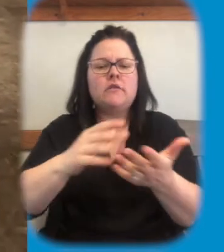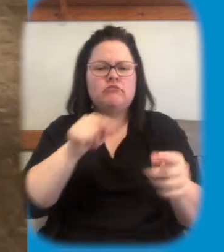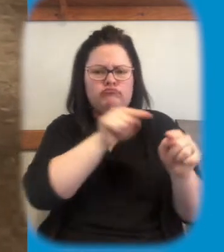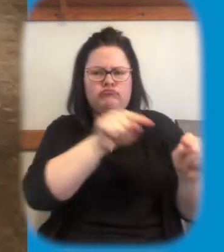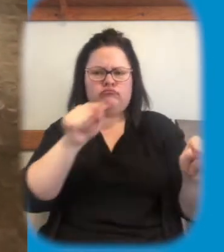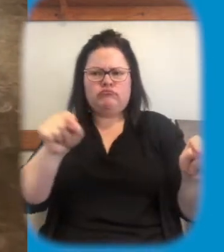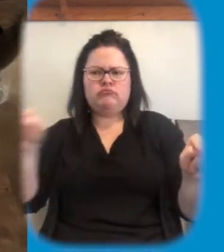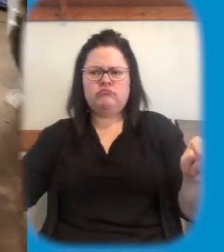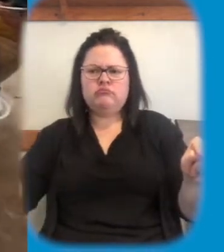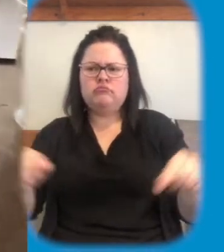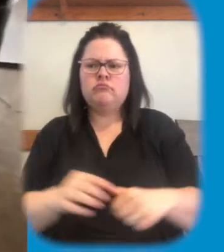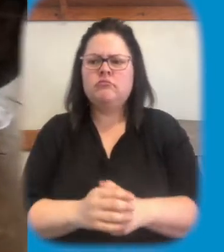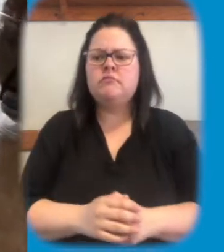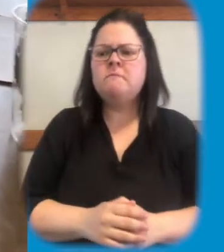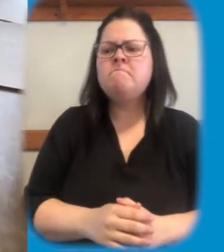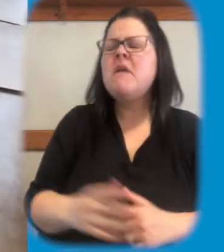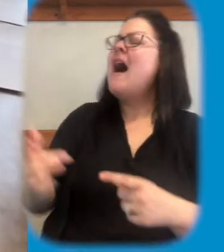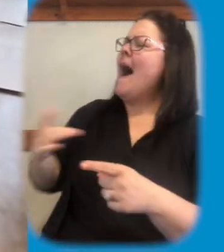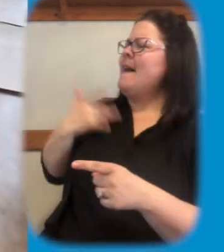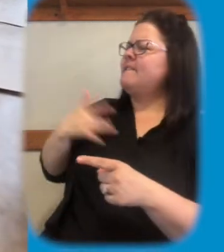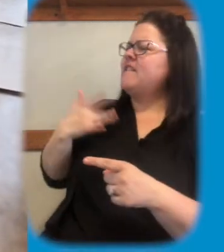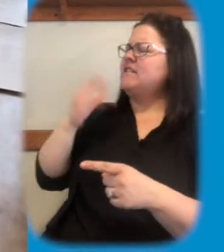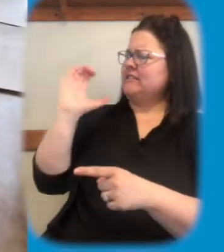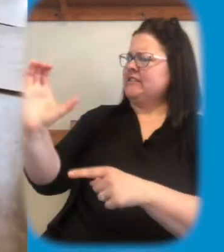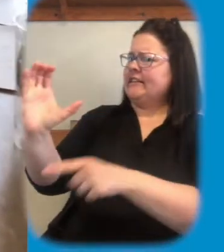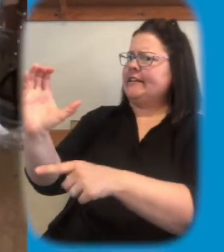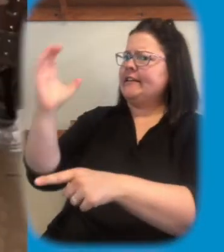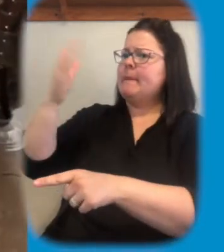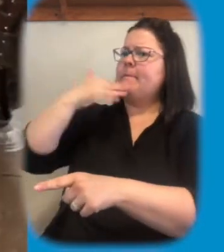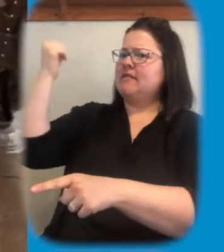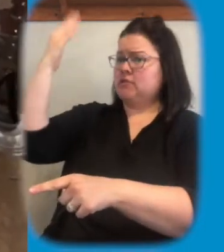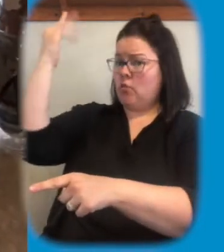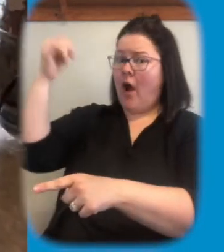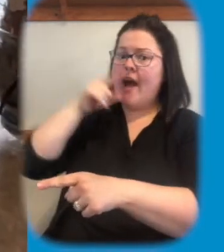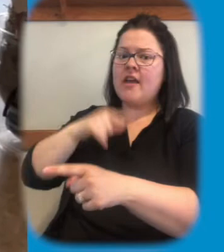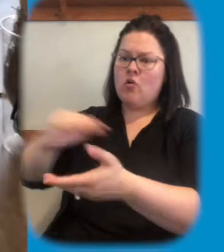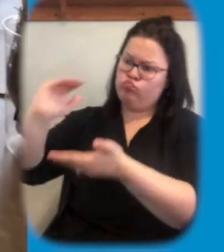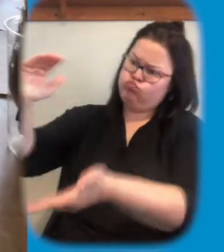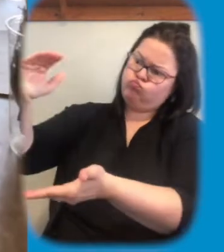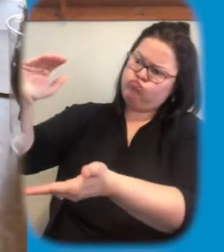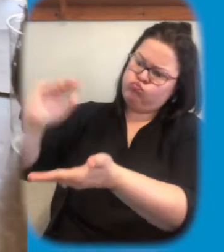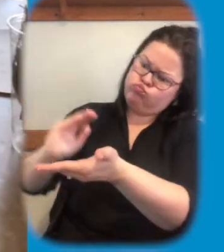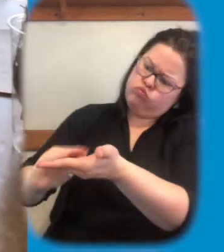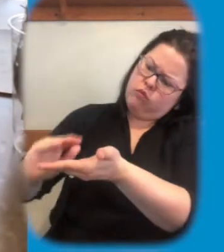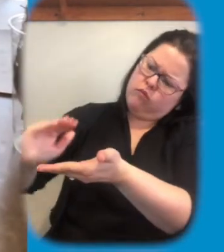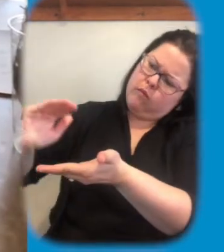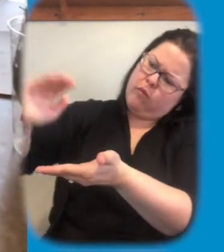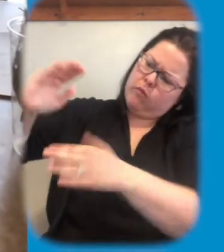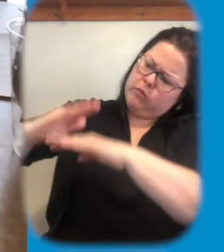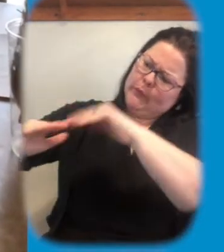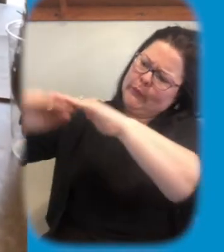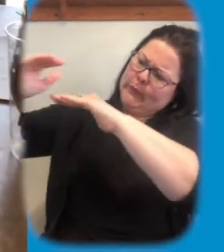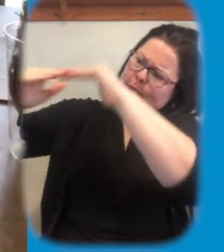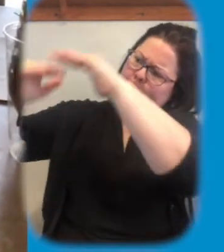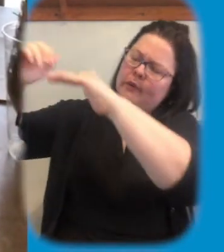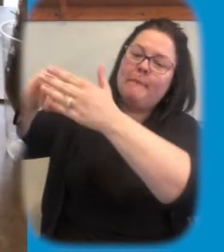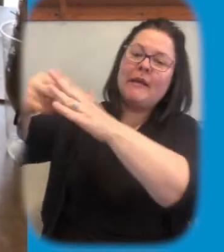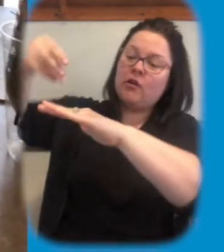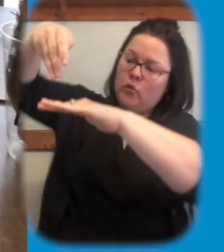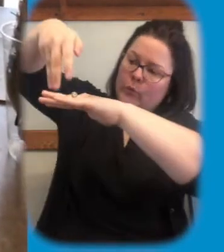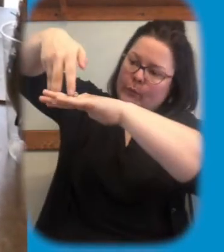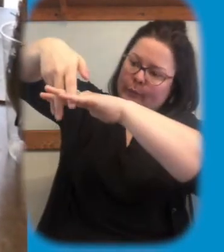more spaces to catch the dirt in. Which one, A, B, or C? C. Okay. Let's challenge our